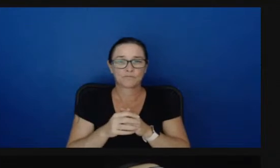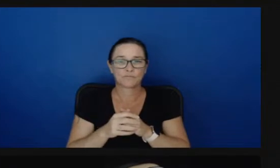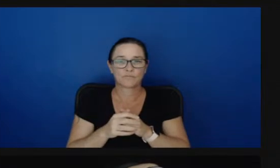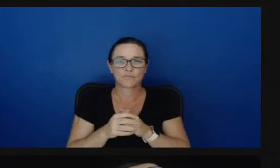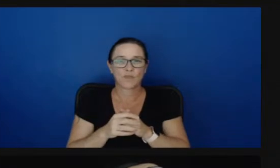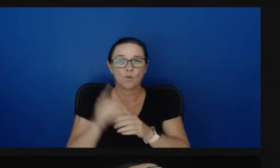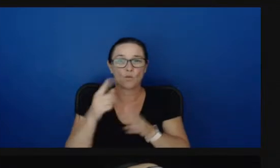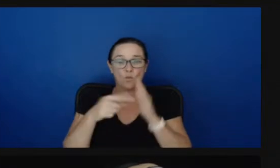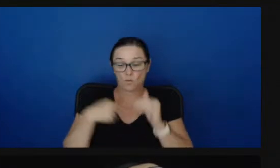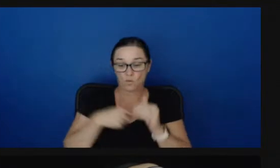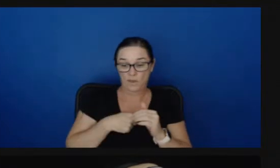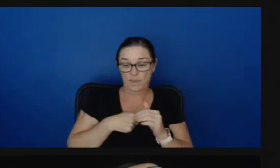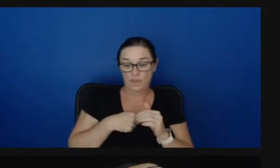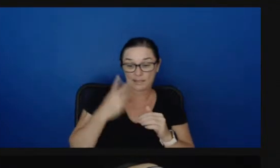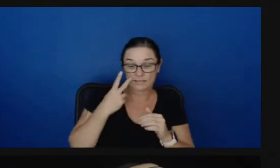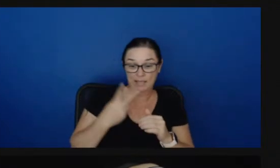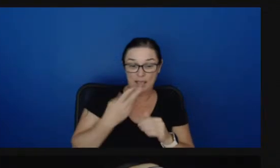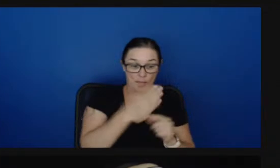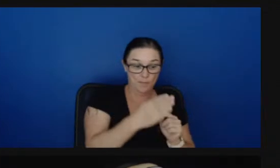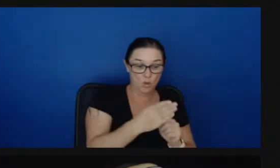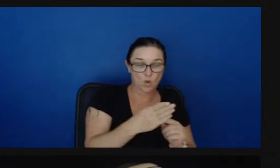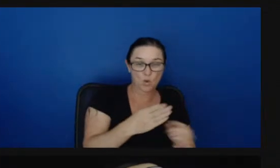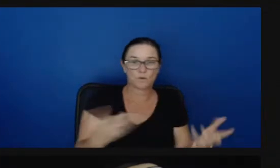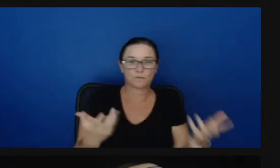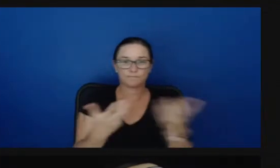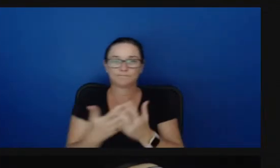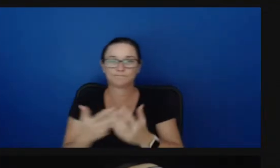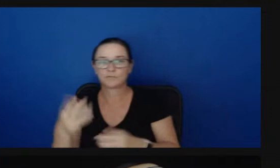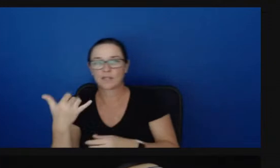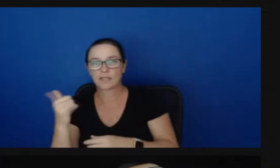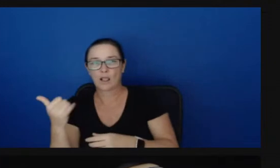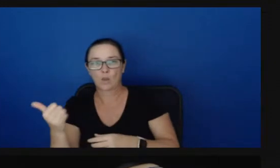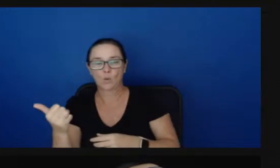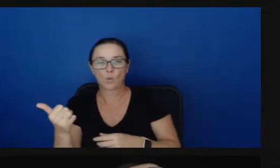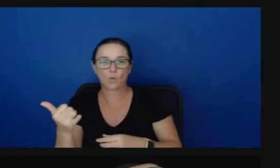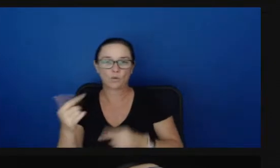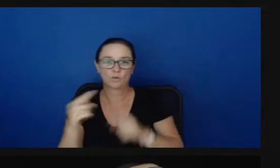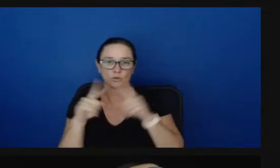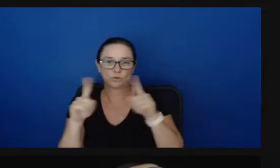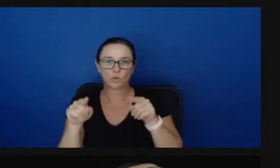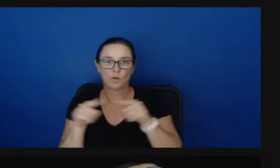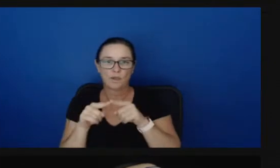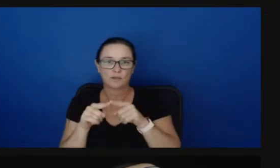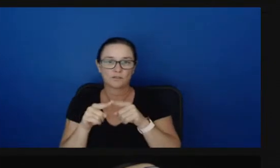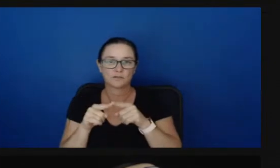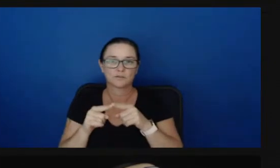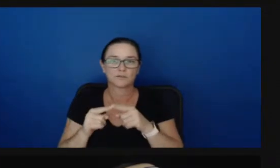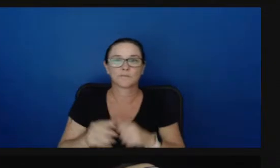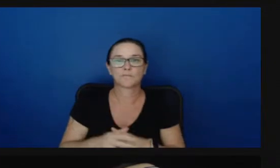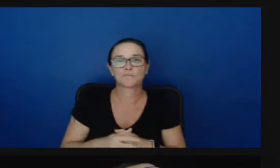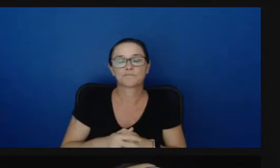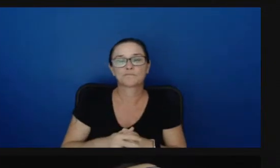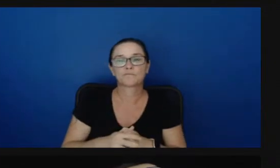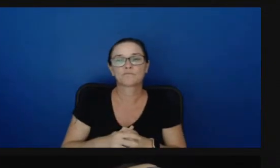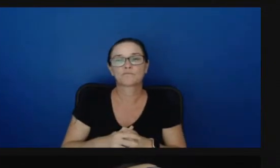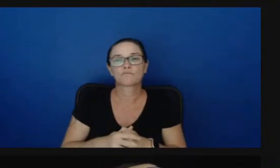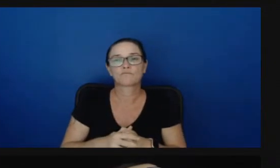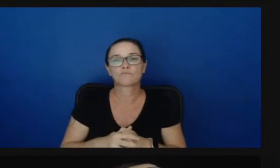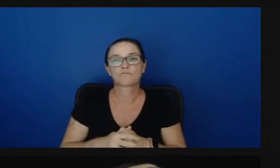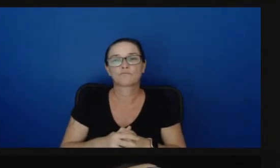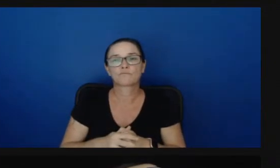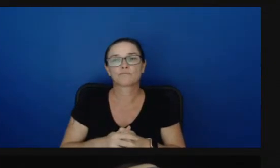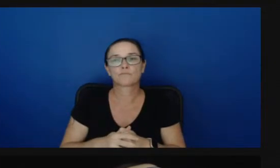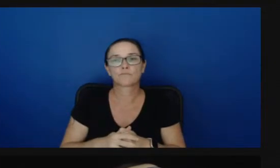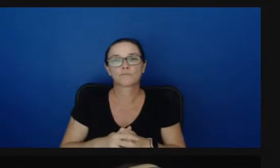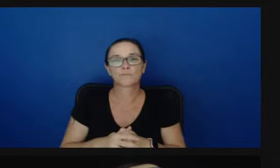squares. They're distinguishing between tremor and other earthquakes. We're not talking to that level today, just where are the events.